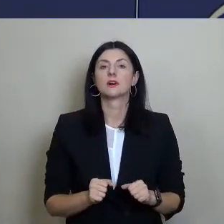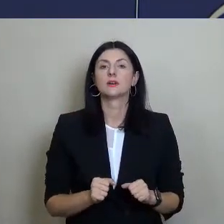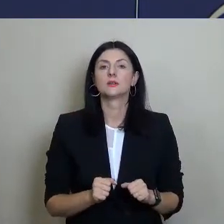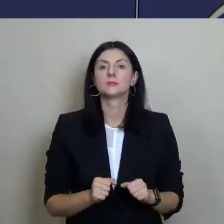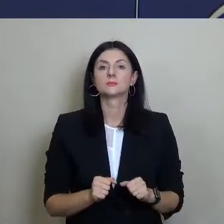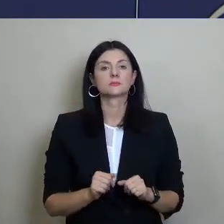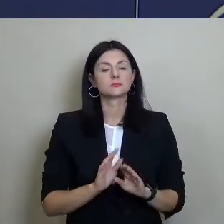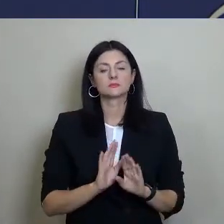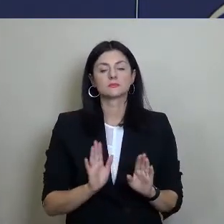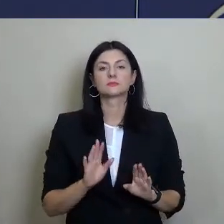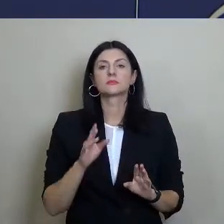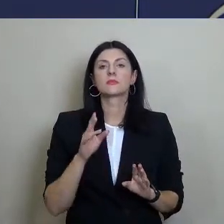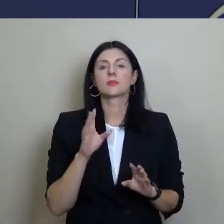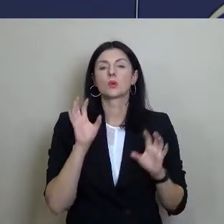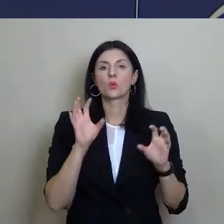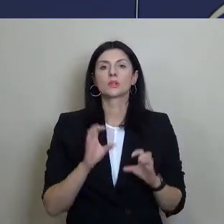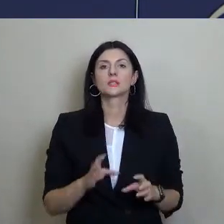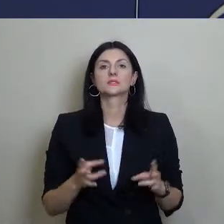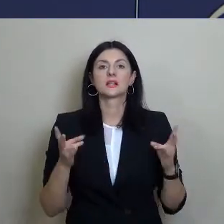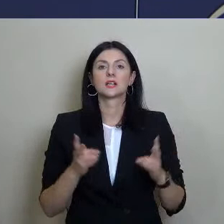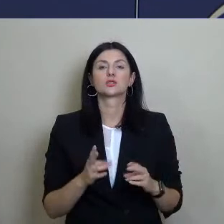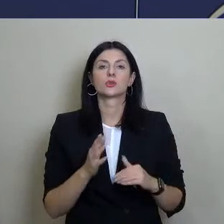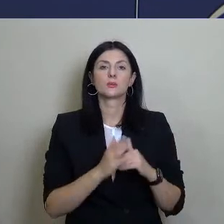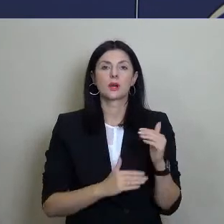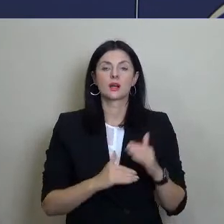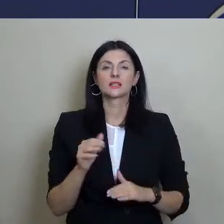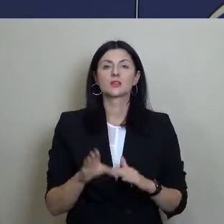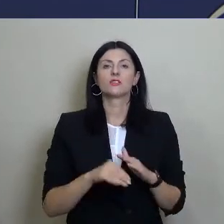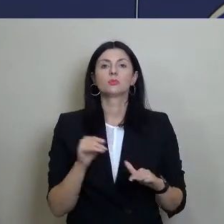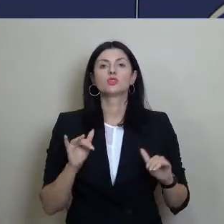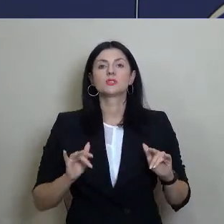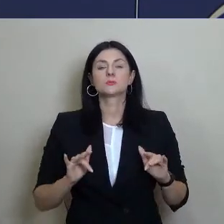of best practice of